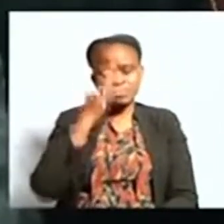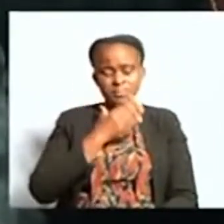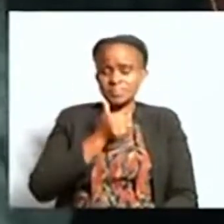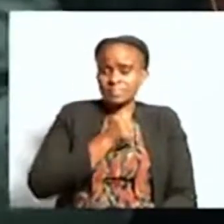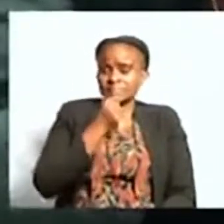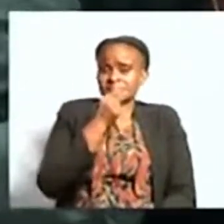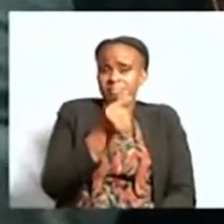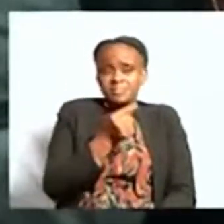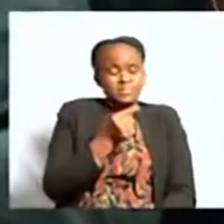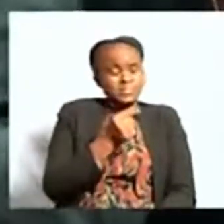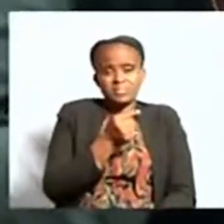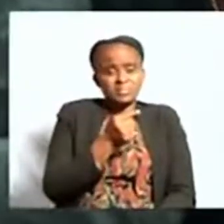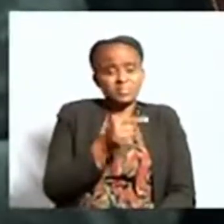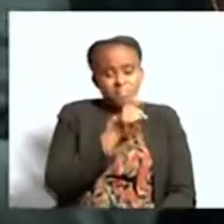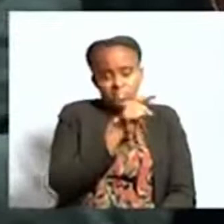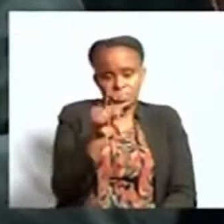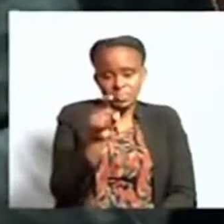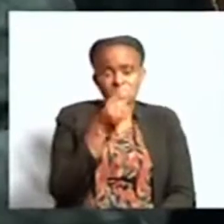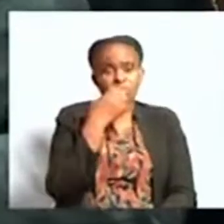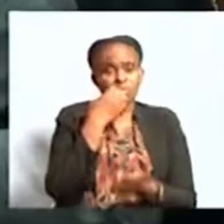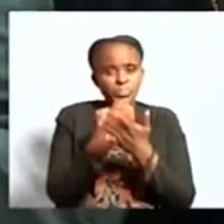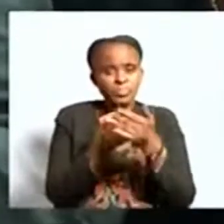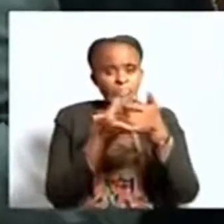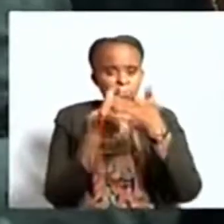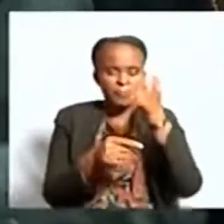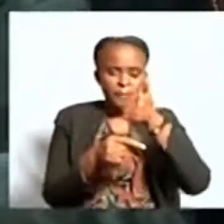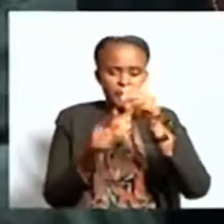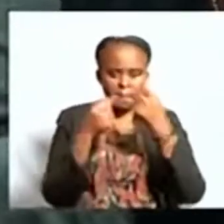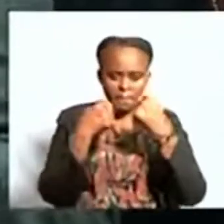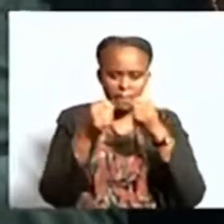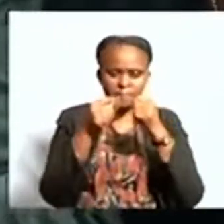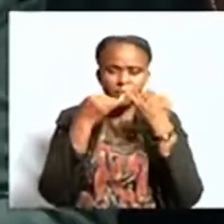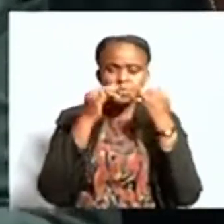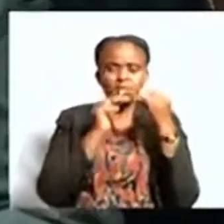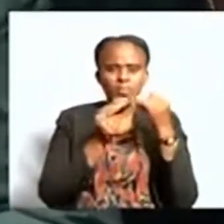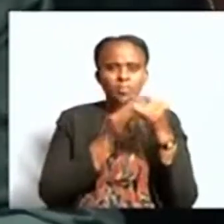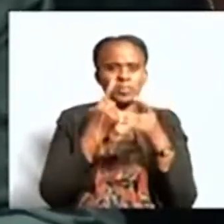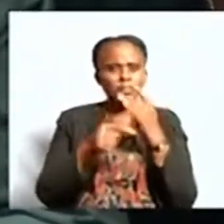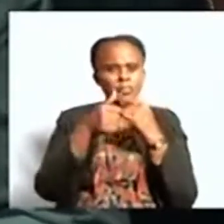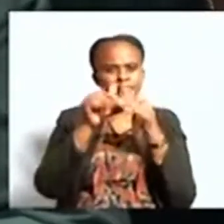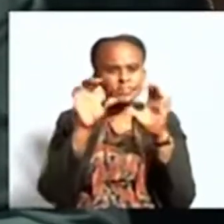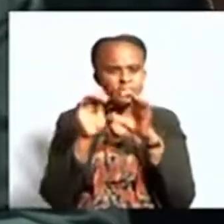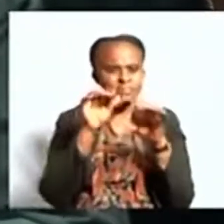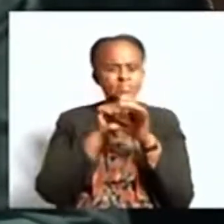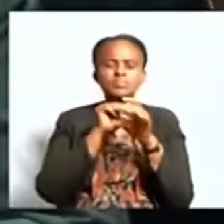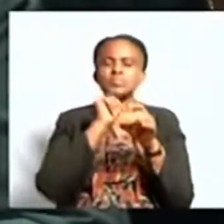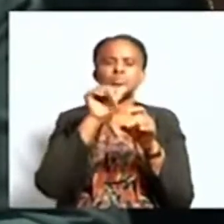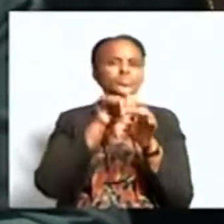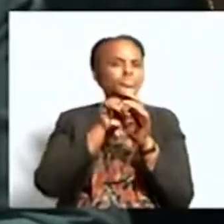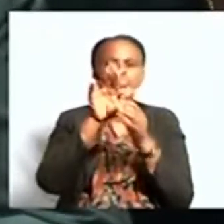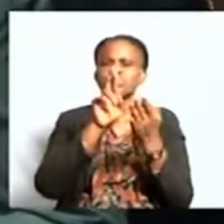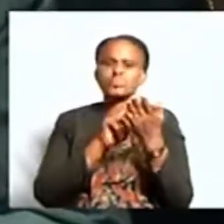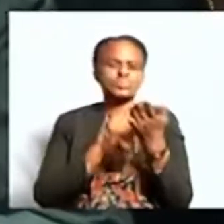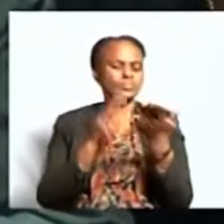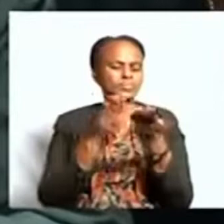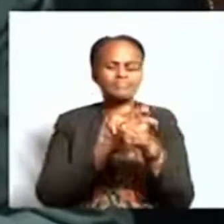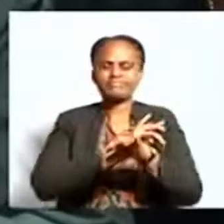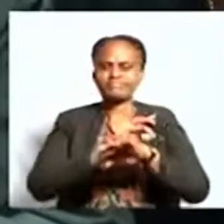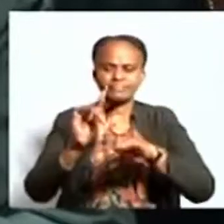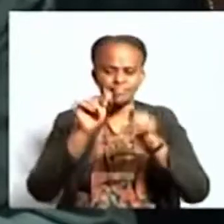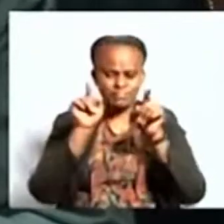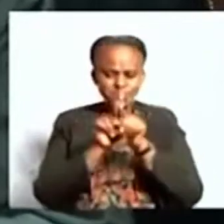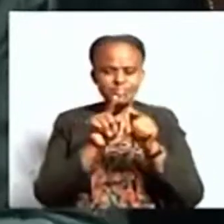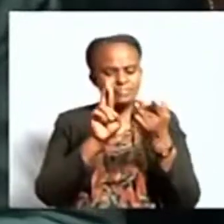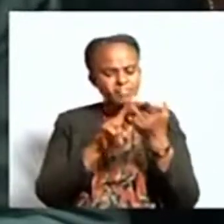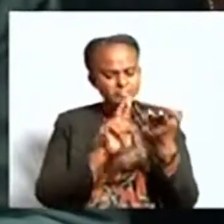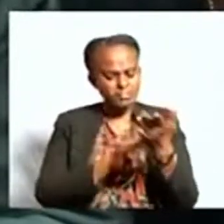par, because the evidence that you are trying to tell us that that's what you did is not in your report. So thereby rendering this